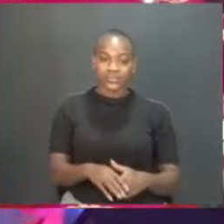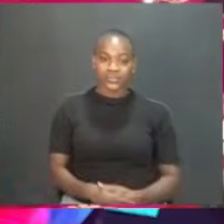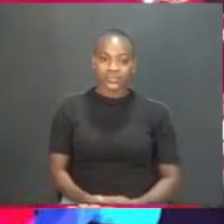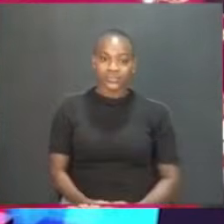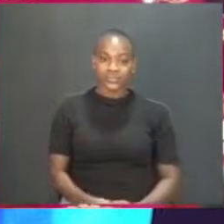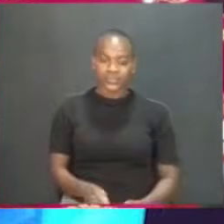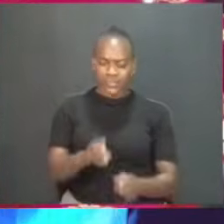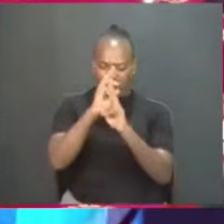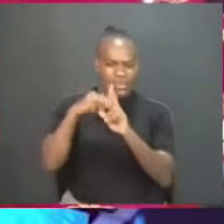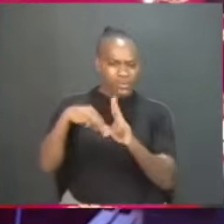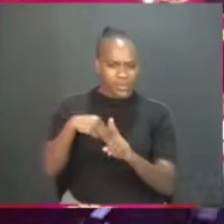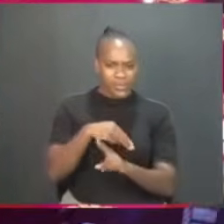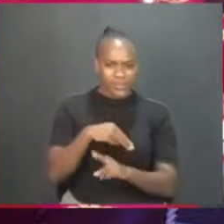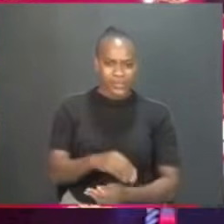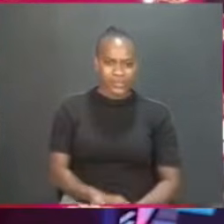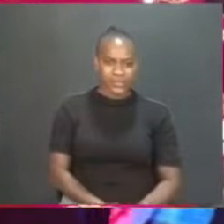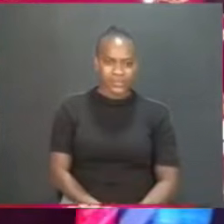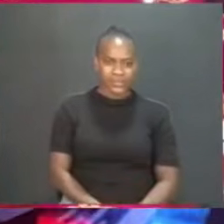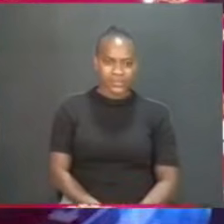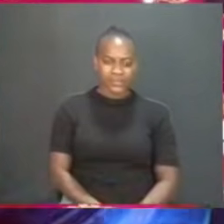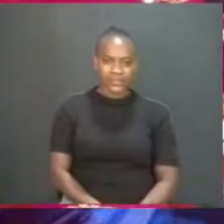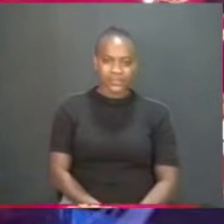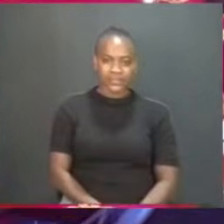Honorable member.